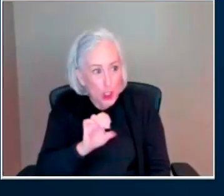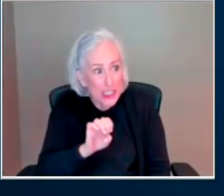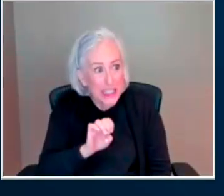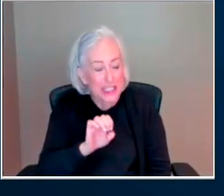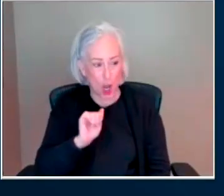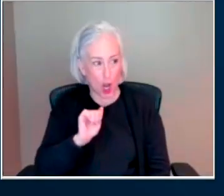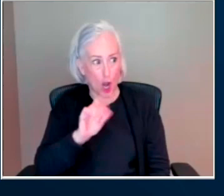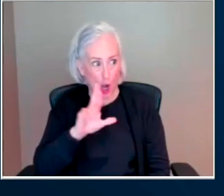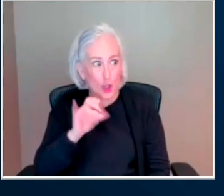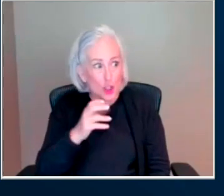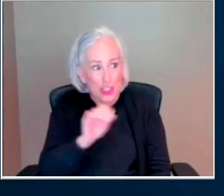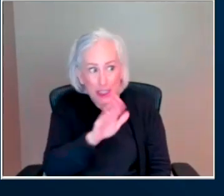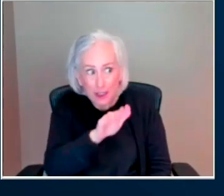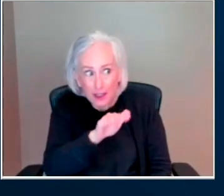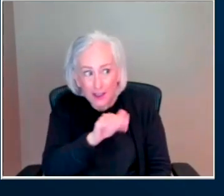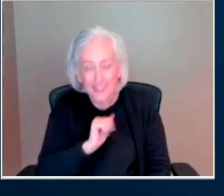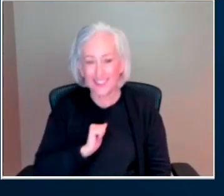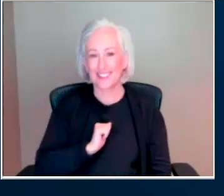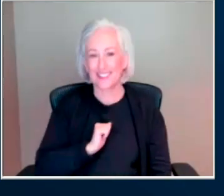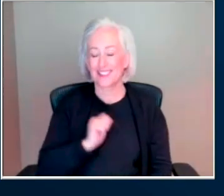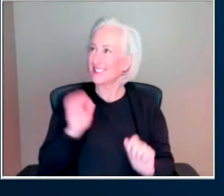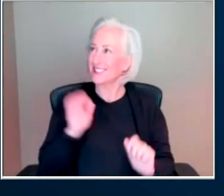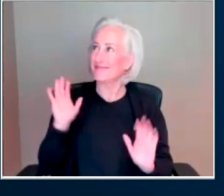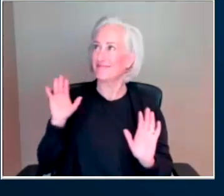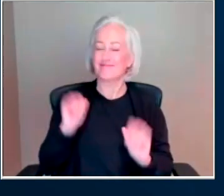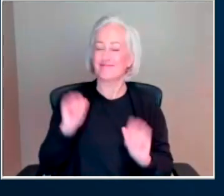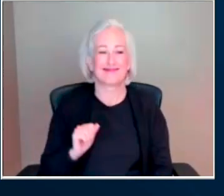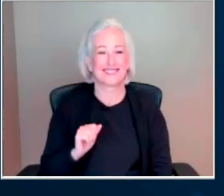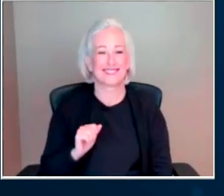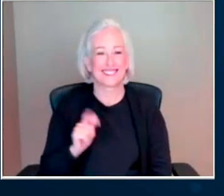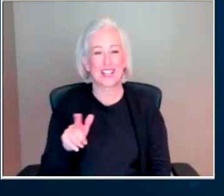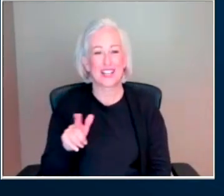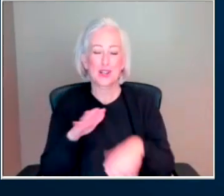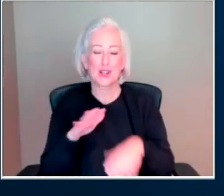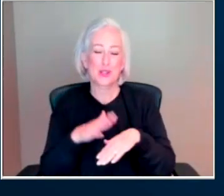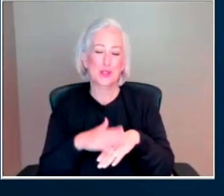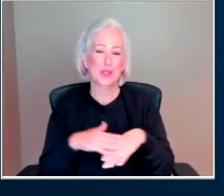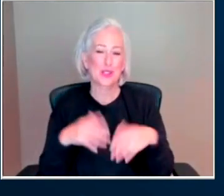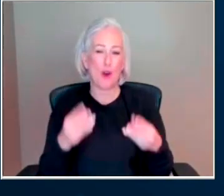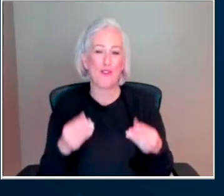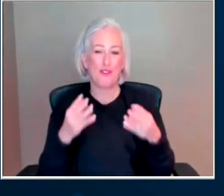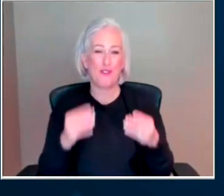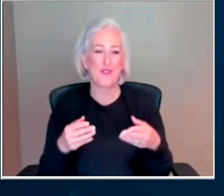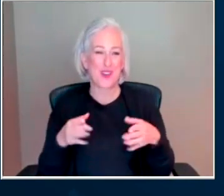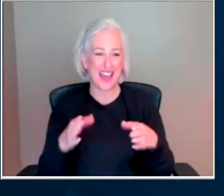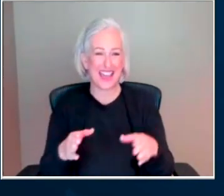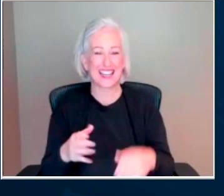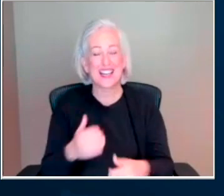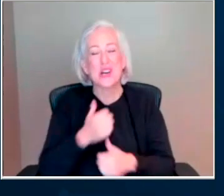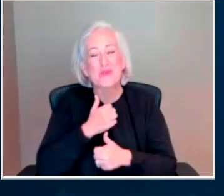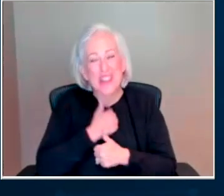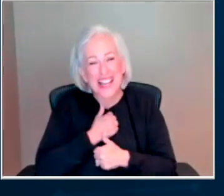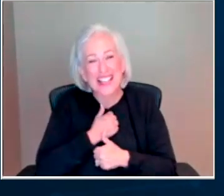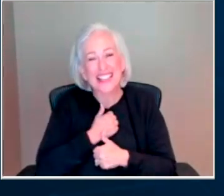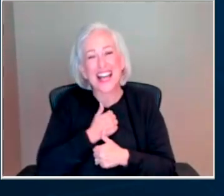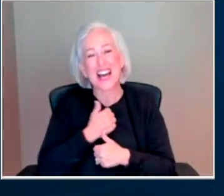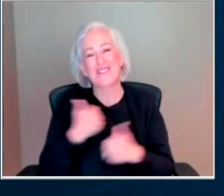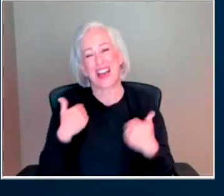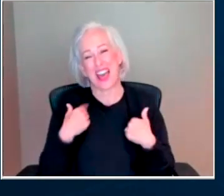Archie, in her gentle way. Yeah, well, we love having